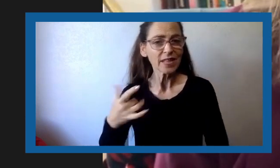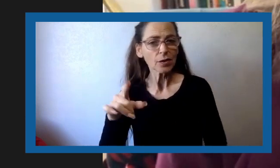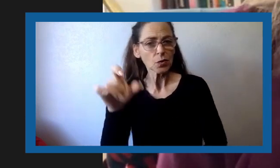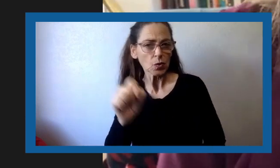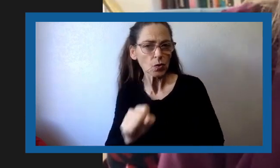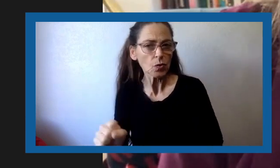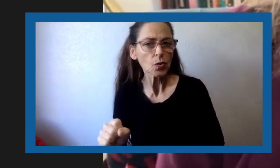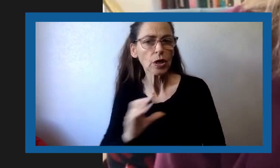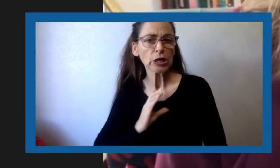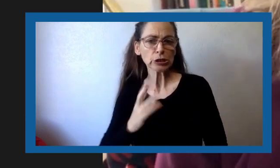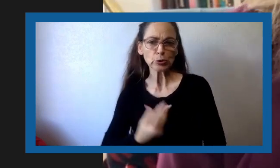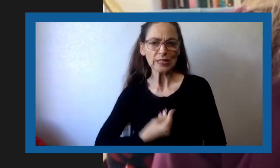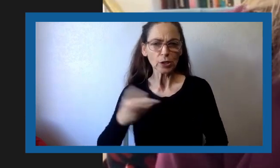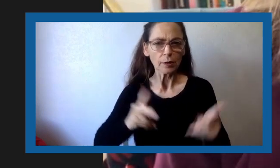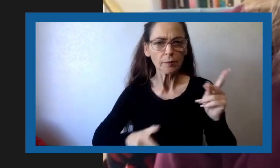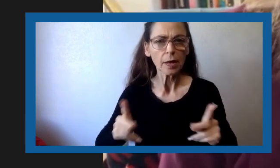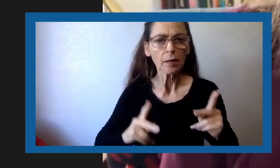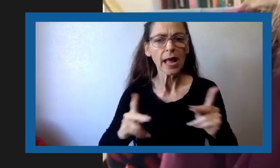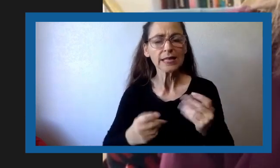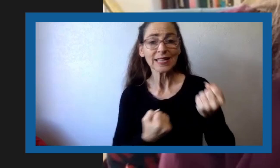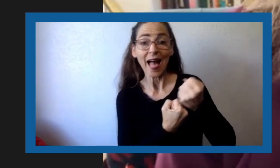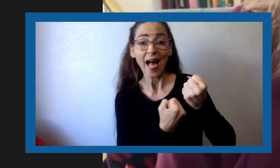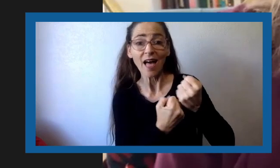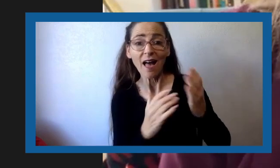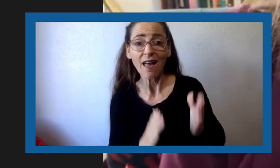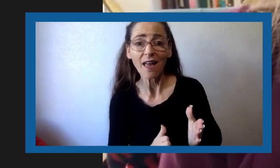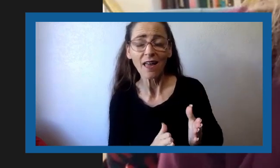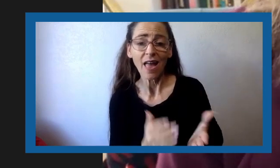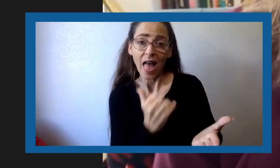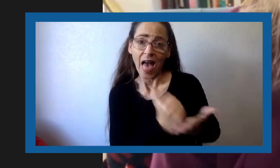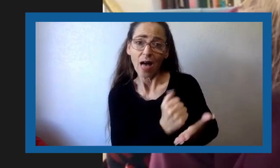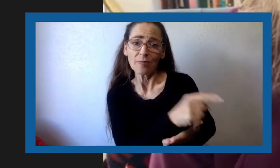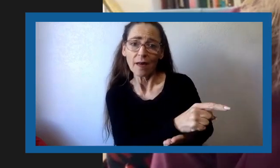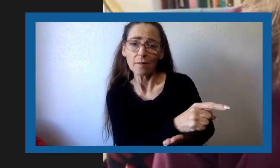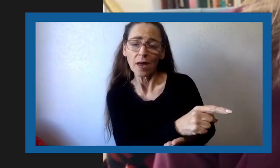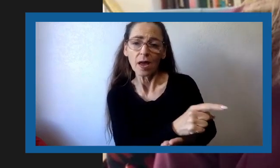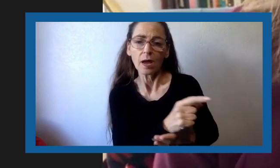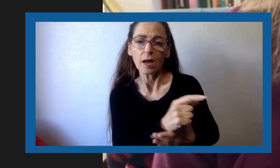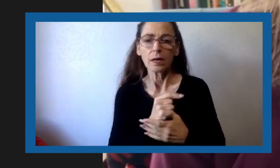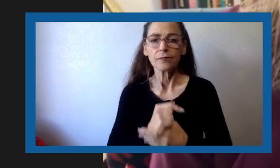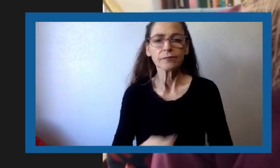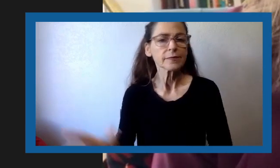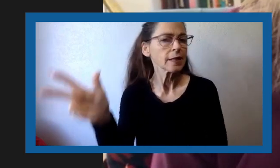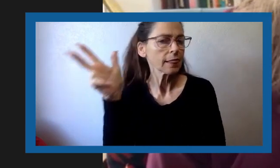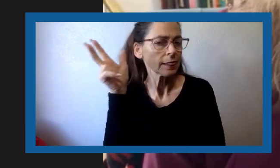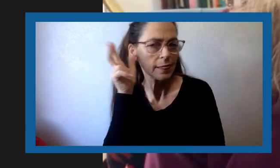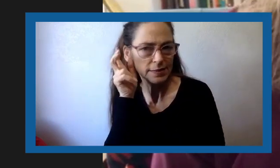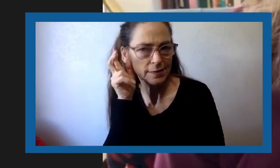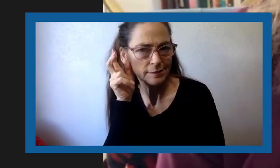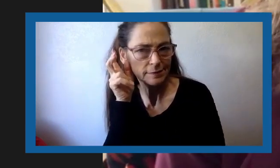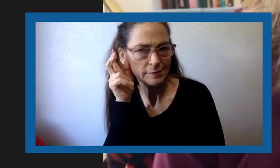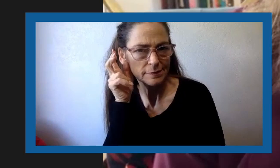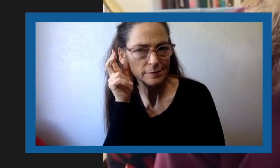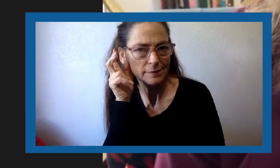do for transgender people as an ally to help transgender people is to listen.